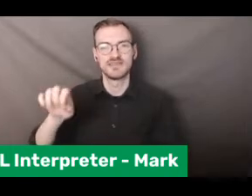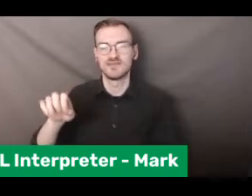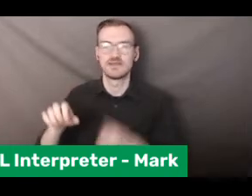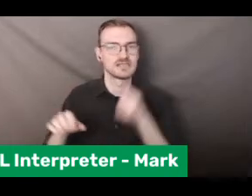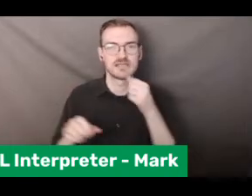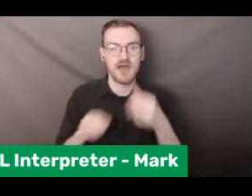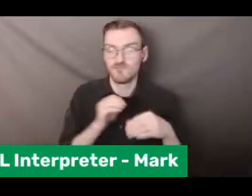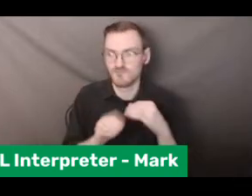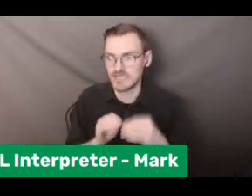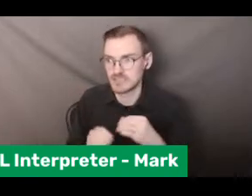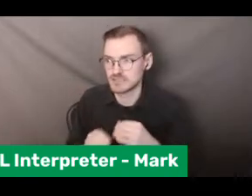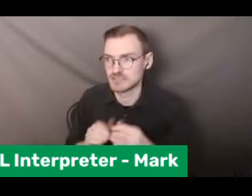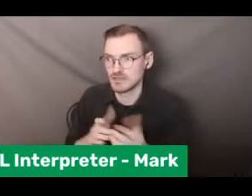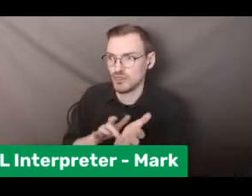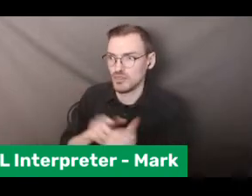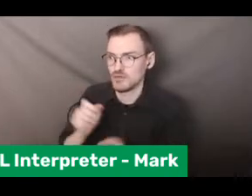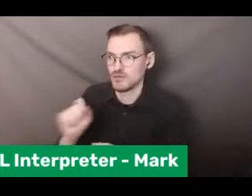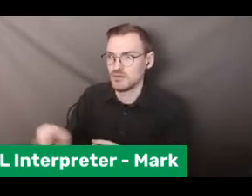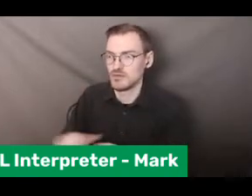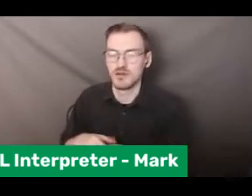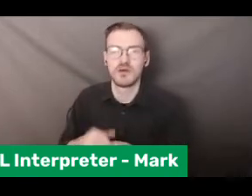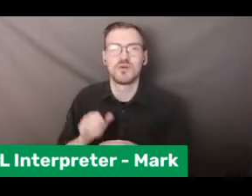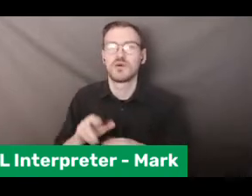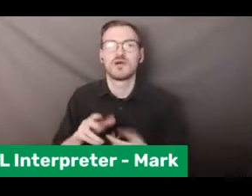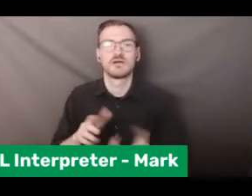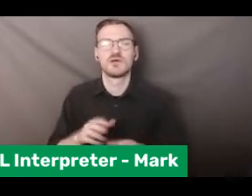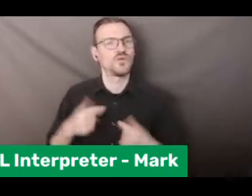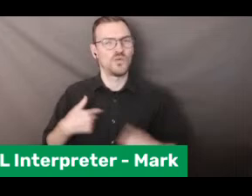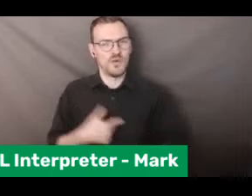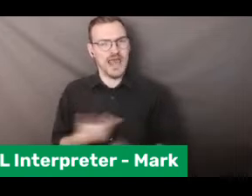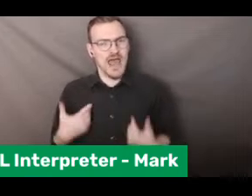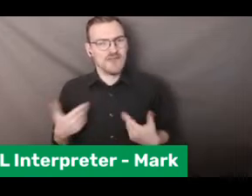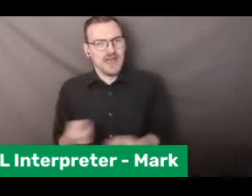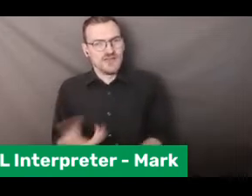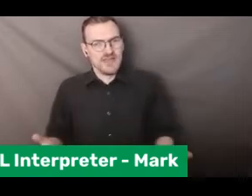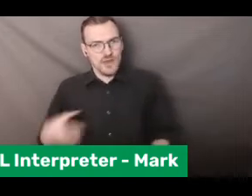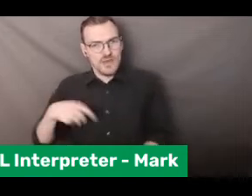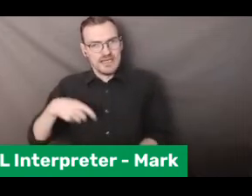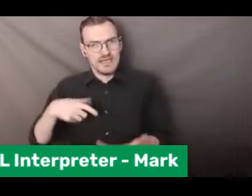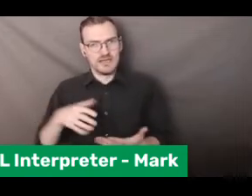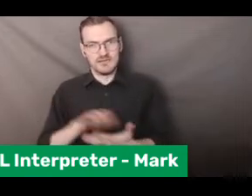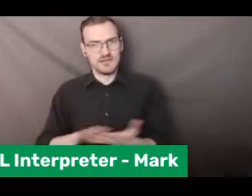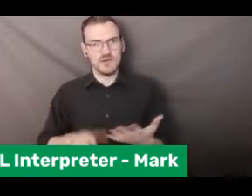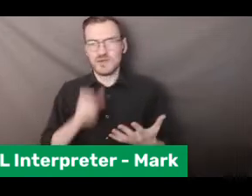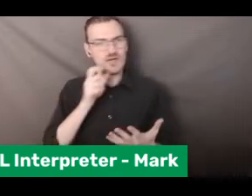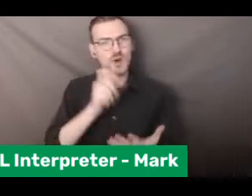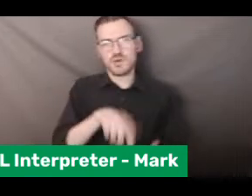we need. And we don't need to be fixed. We do need restoration.